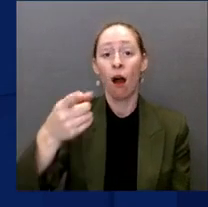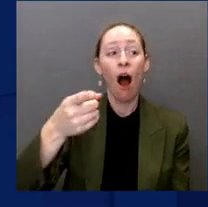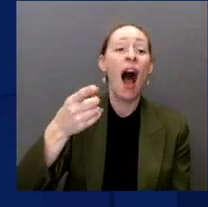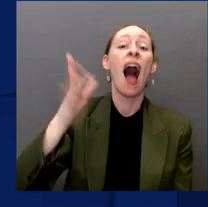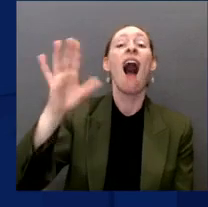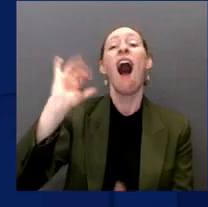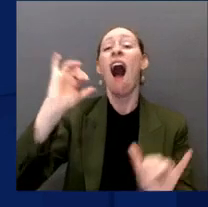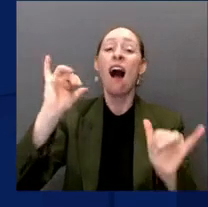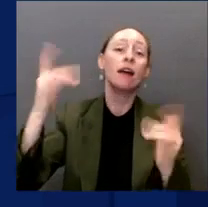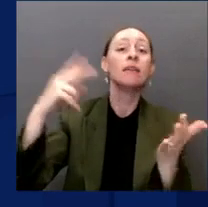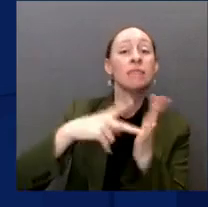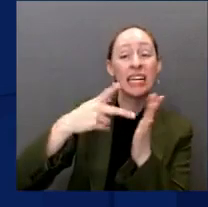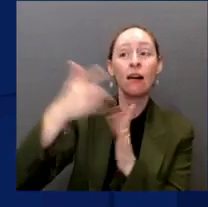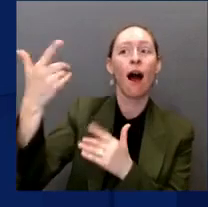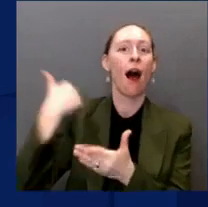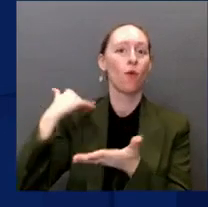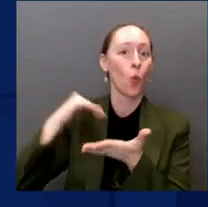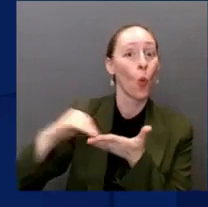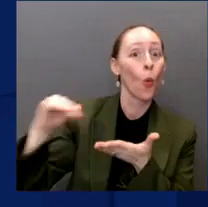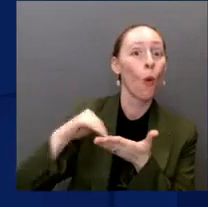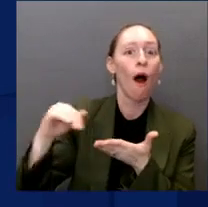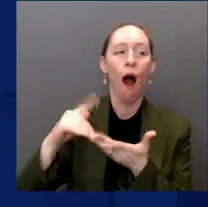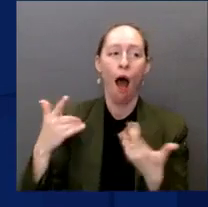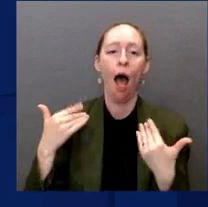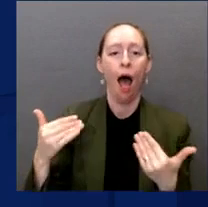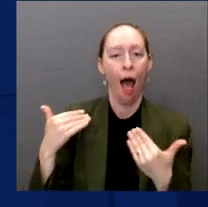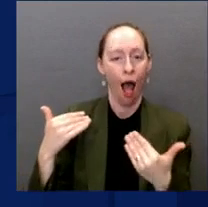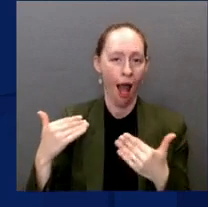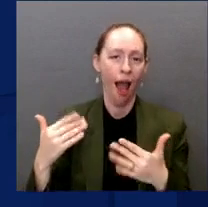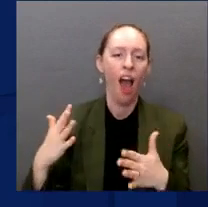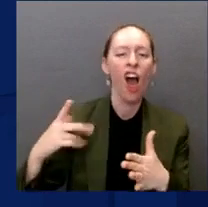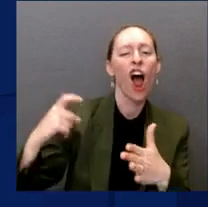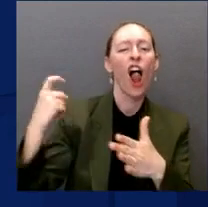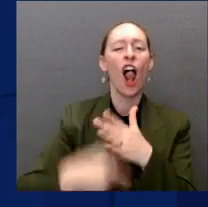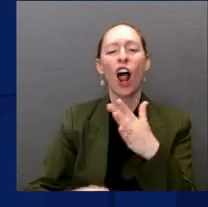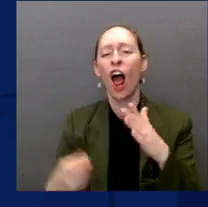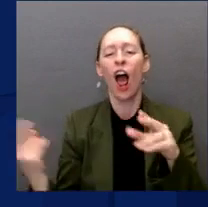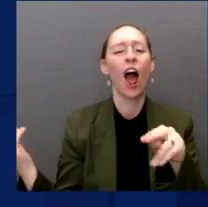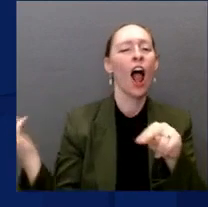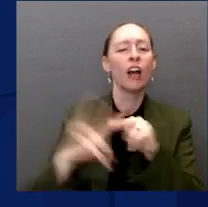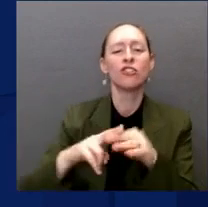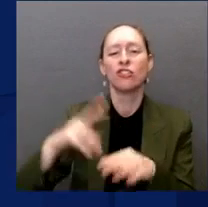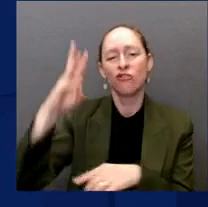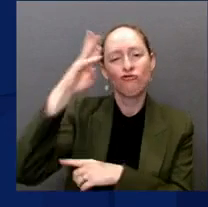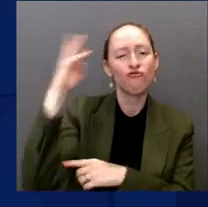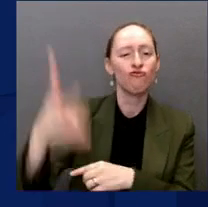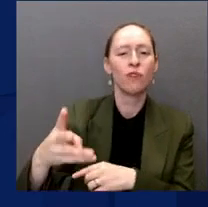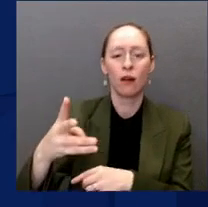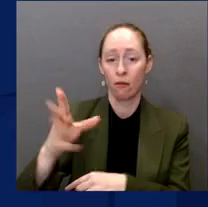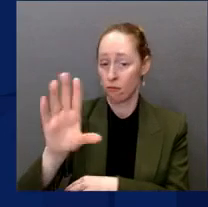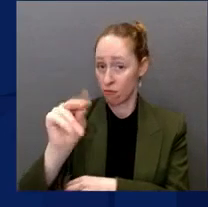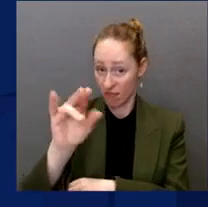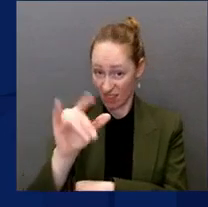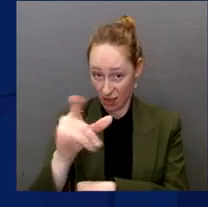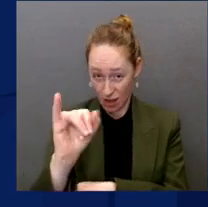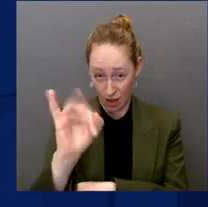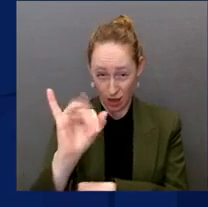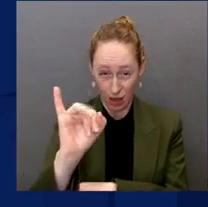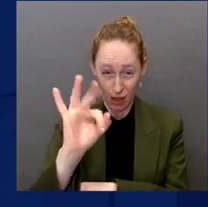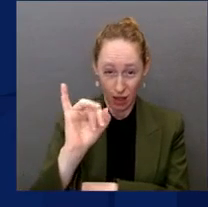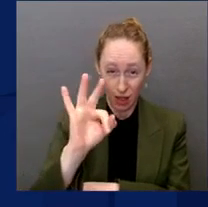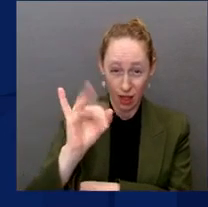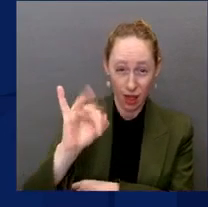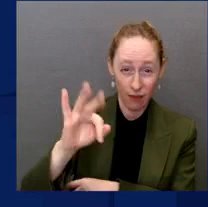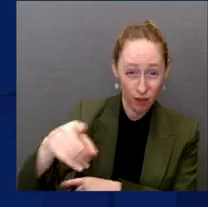increases at the pump, none. If gas companies try to use this storm to raise prices at the pump, I will